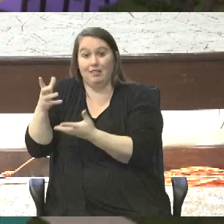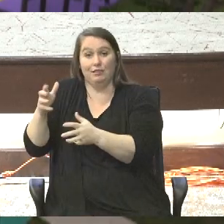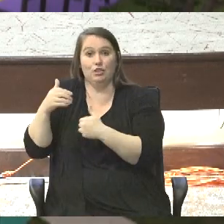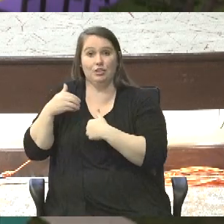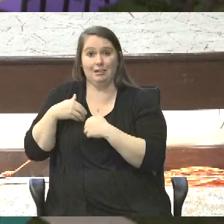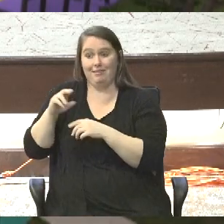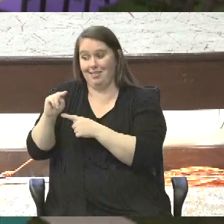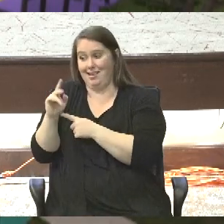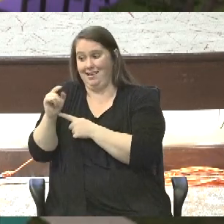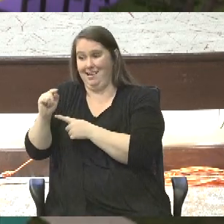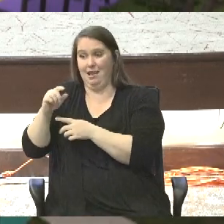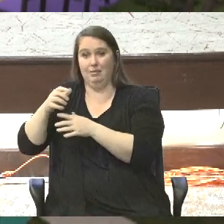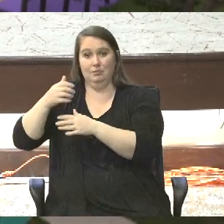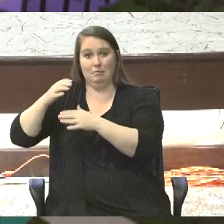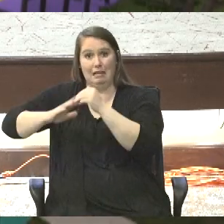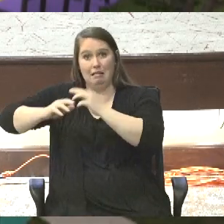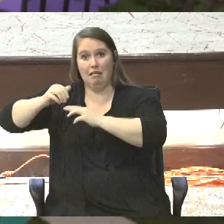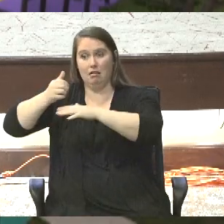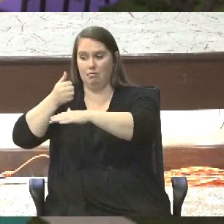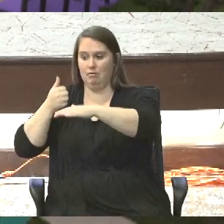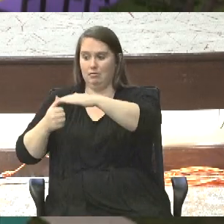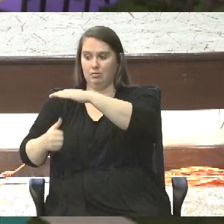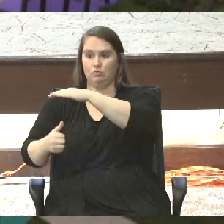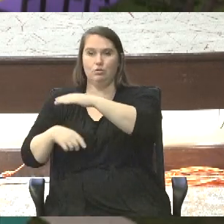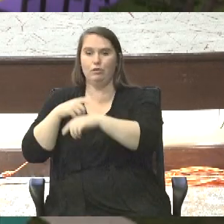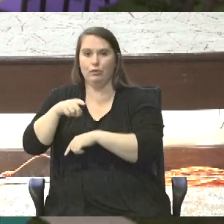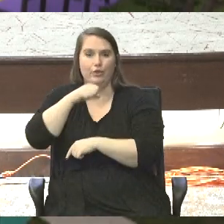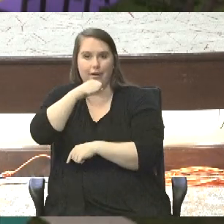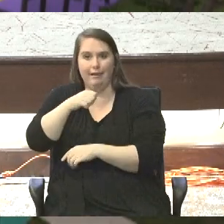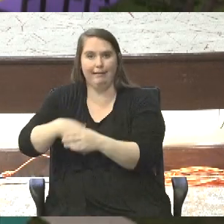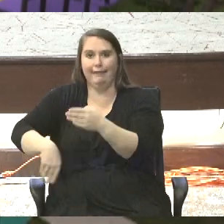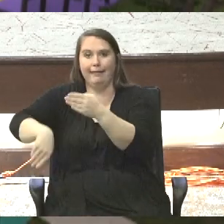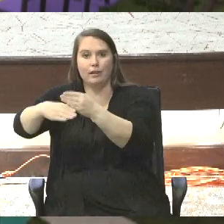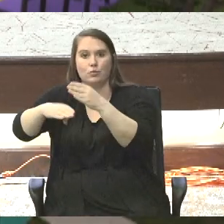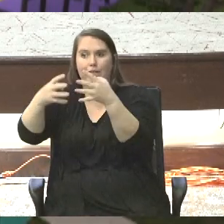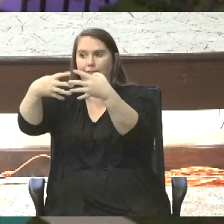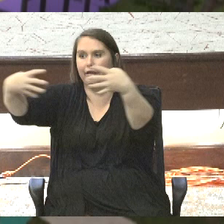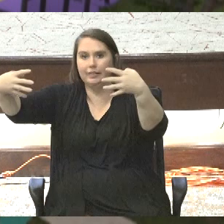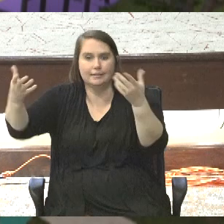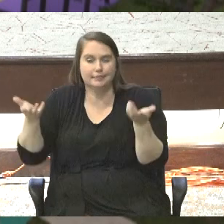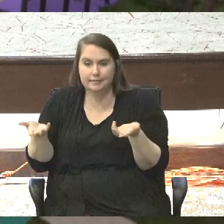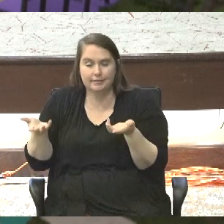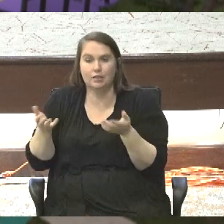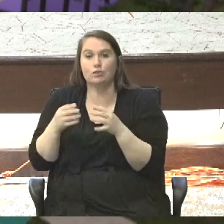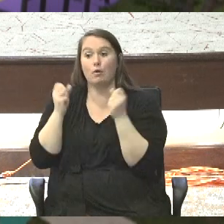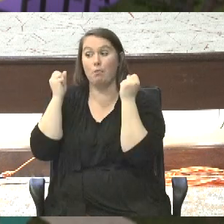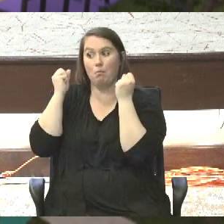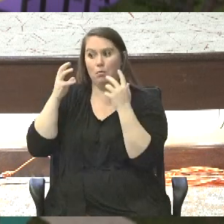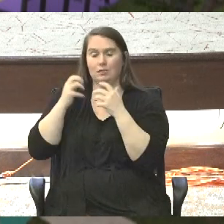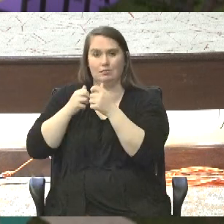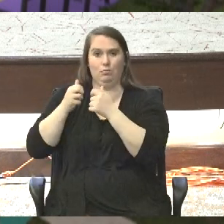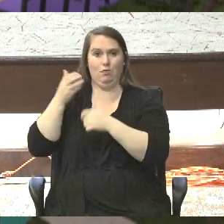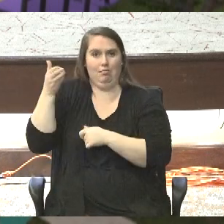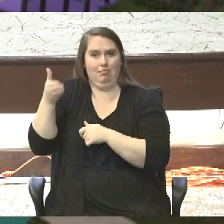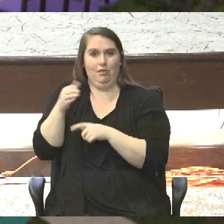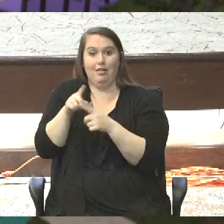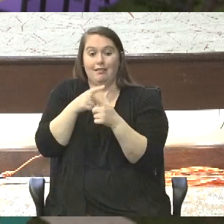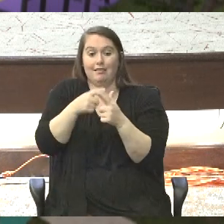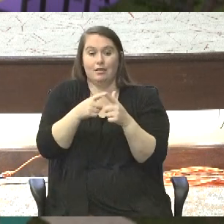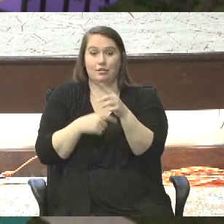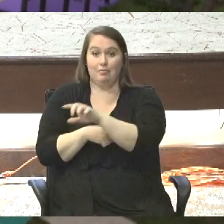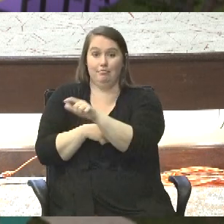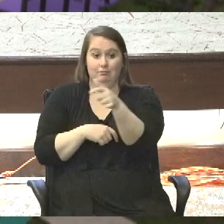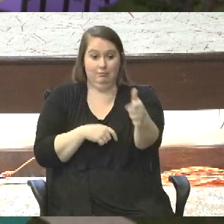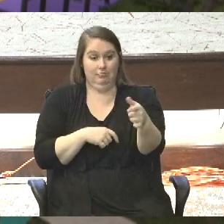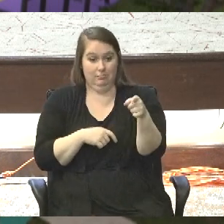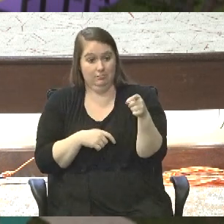nets built in underneath them, so you're not just kicking into a fence. So a multi-sport court there. And then flipping around, we have,